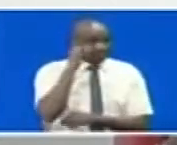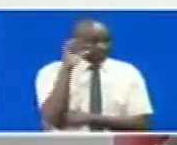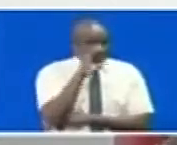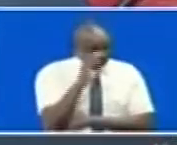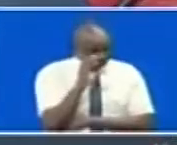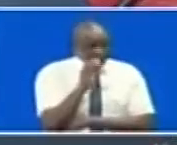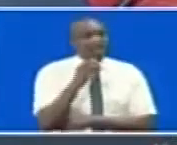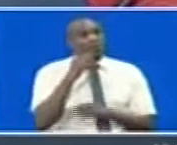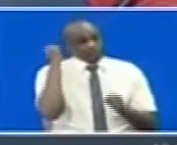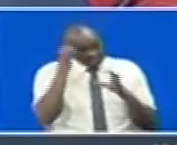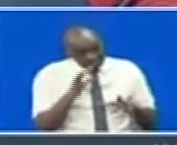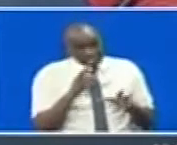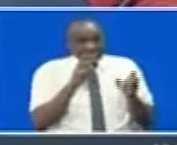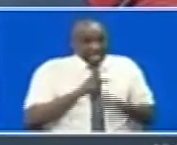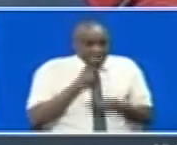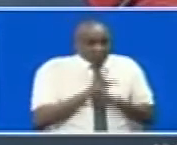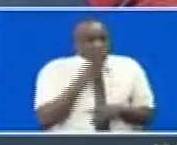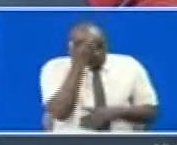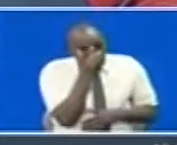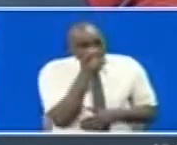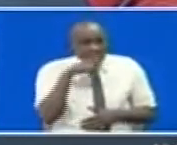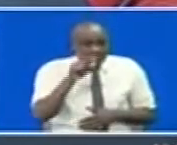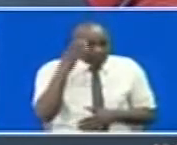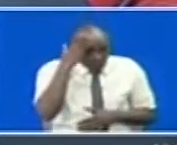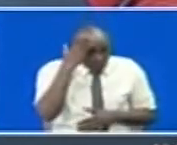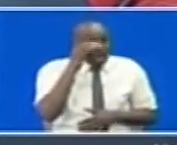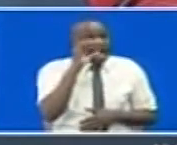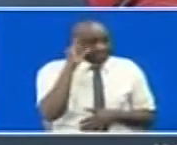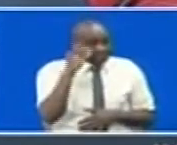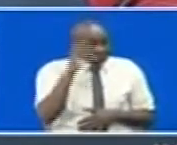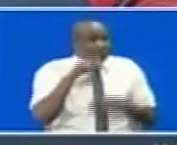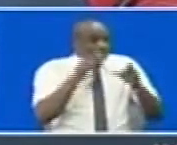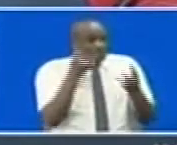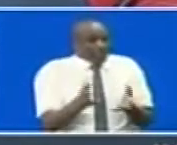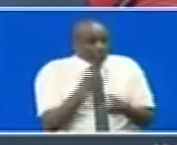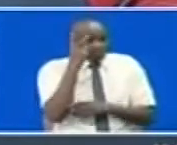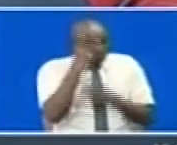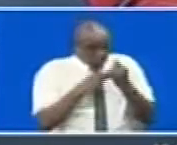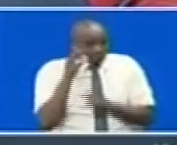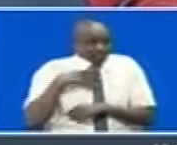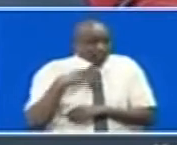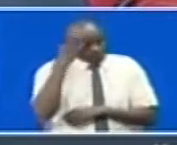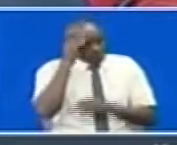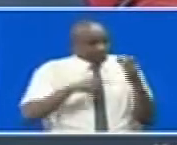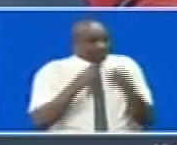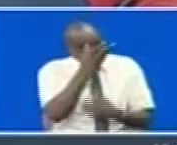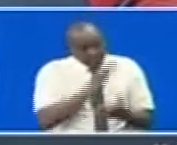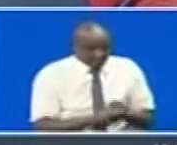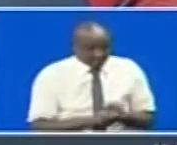were a little more cautious because there was, you know, the looming ICC cases over two of them. Well, we know what happened